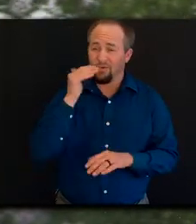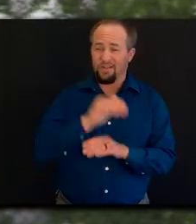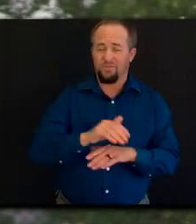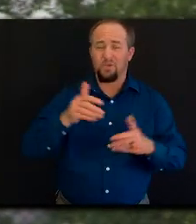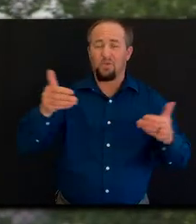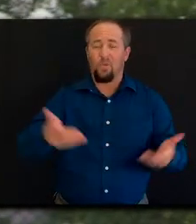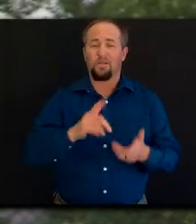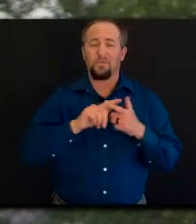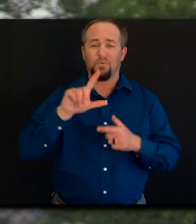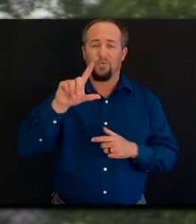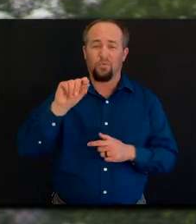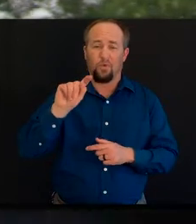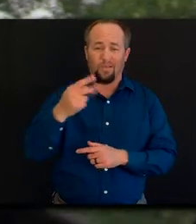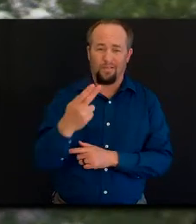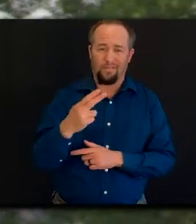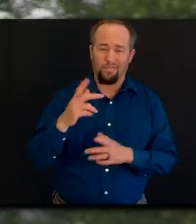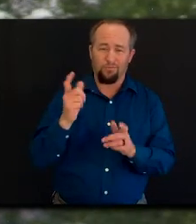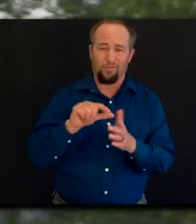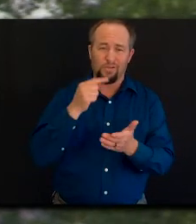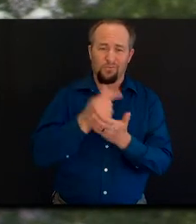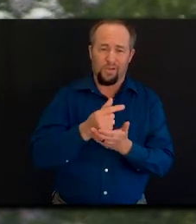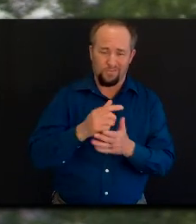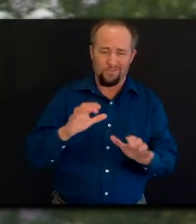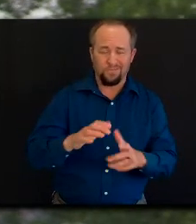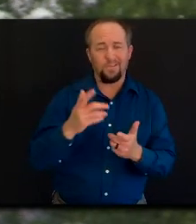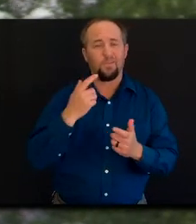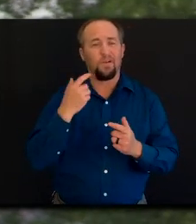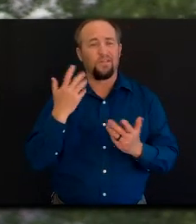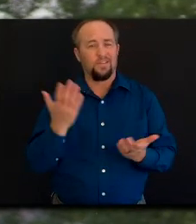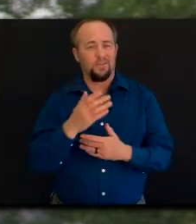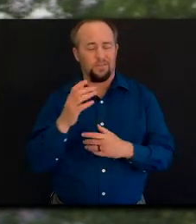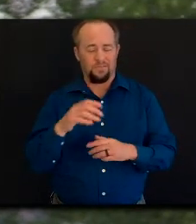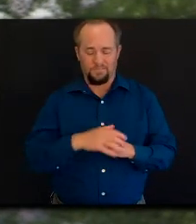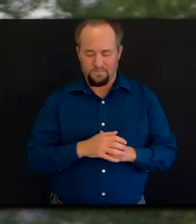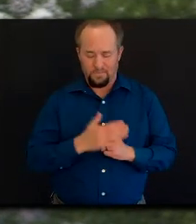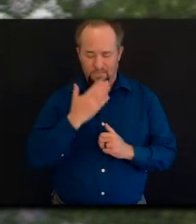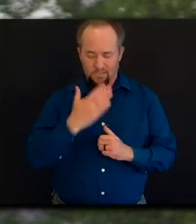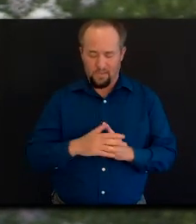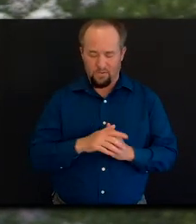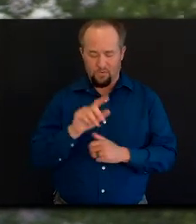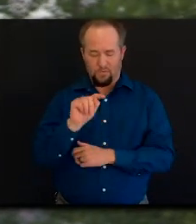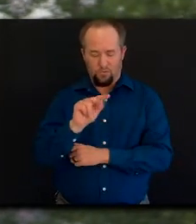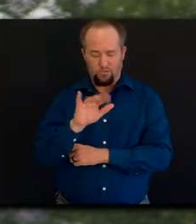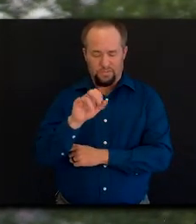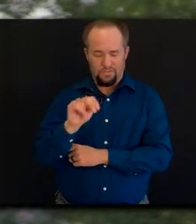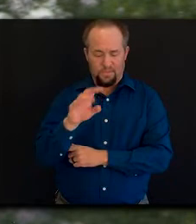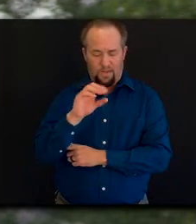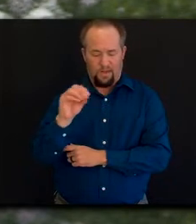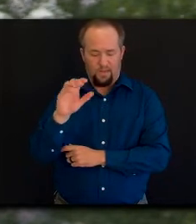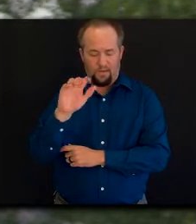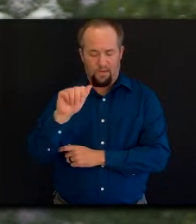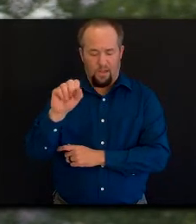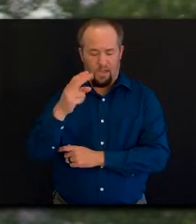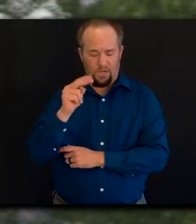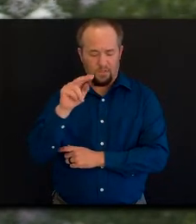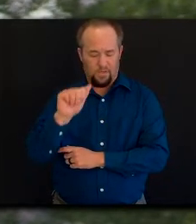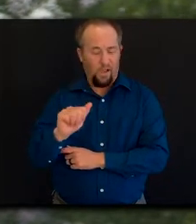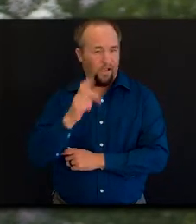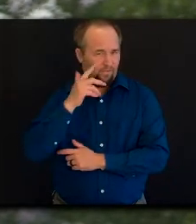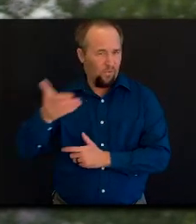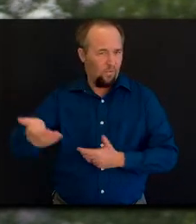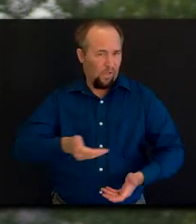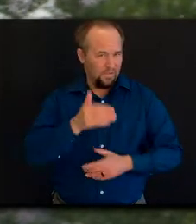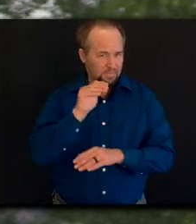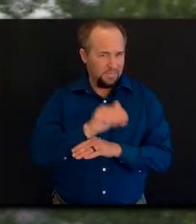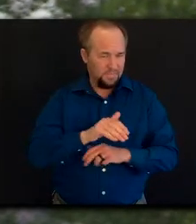exercises at Olathe Northwest High School. Thank you to Tristan Wilson and Ashna Jaswal for our welcome this evening. In addition to serving as